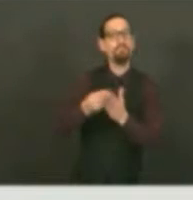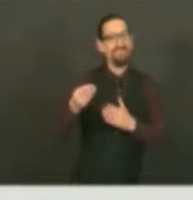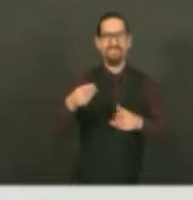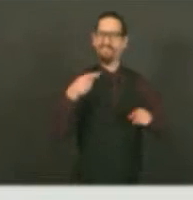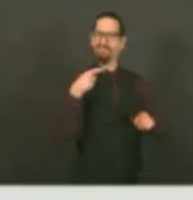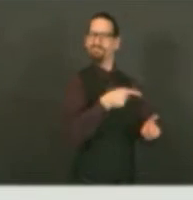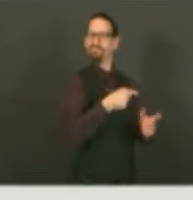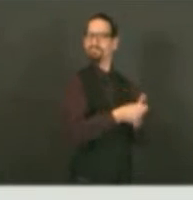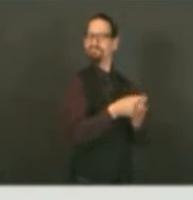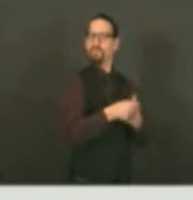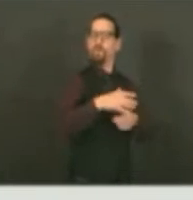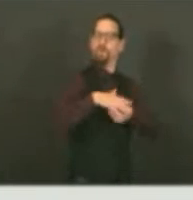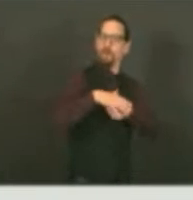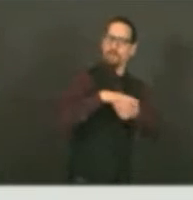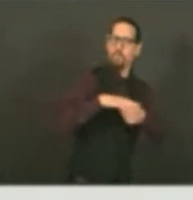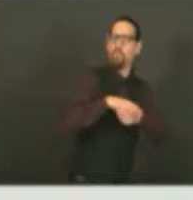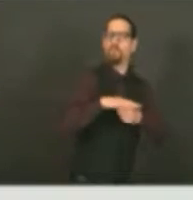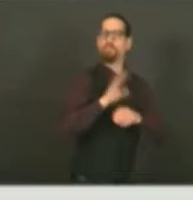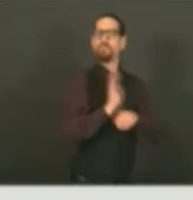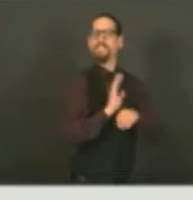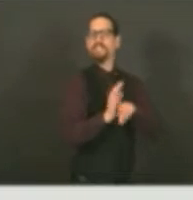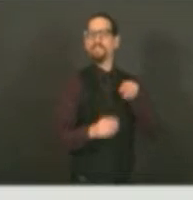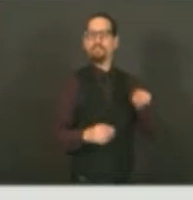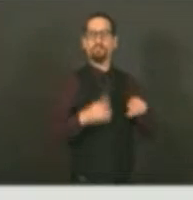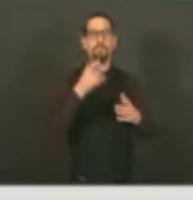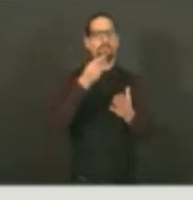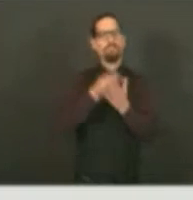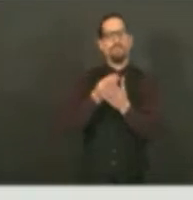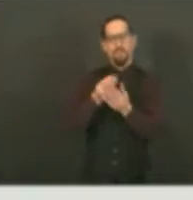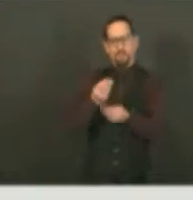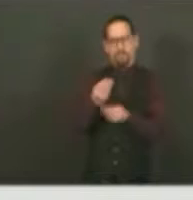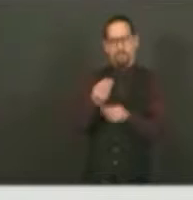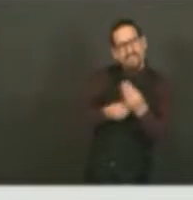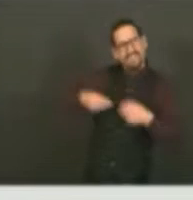the money in our economy. You can go to